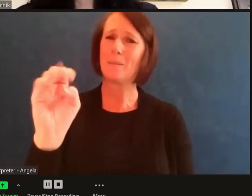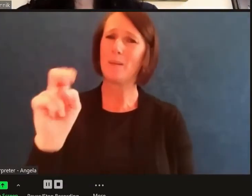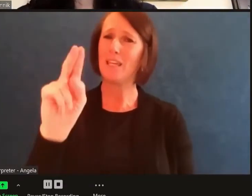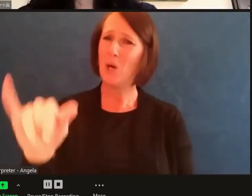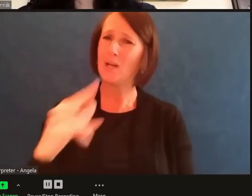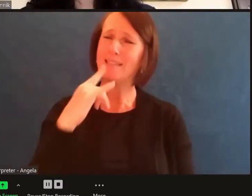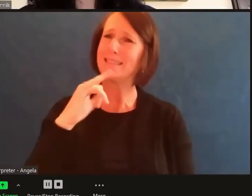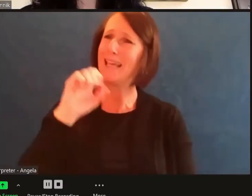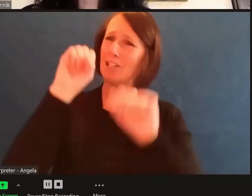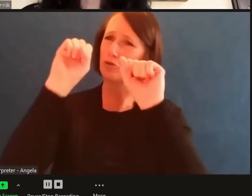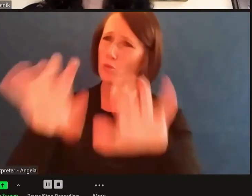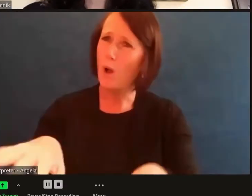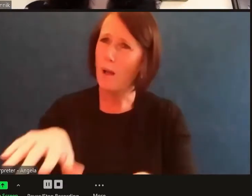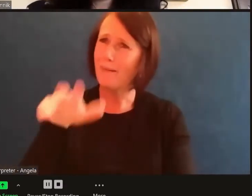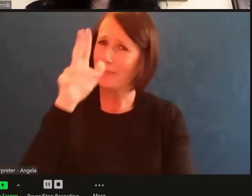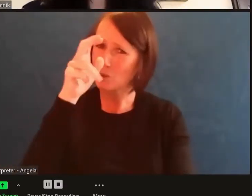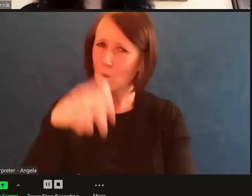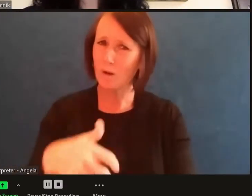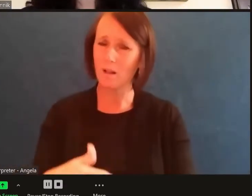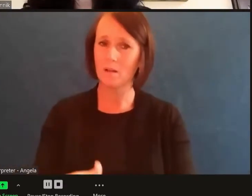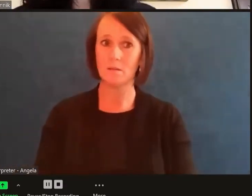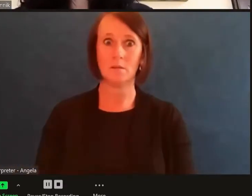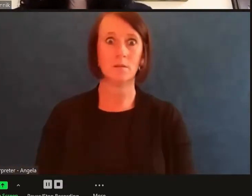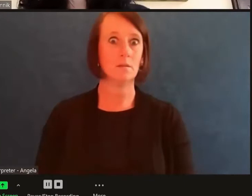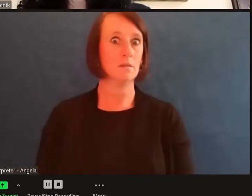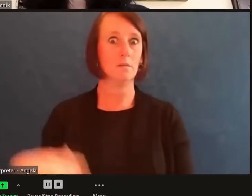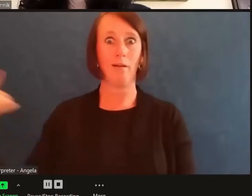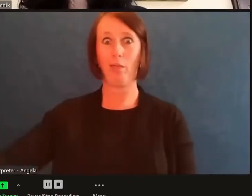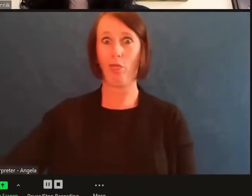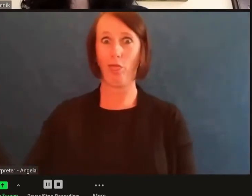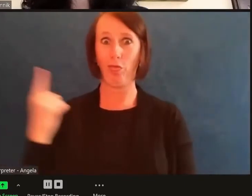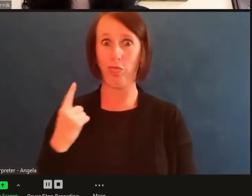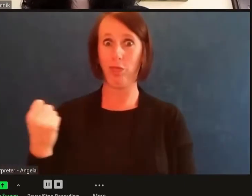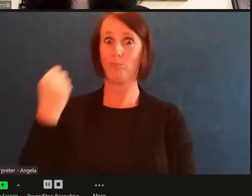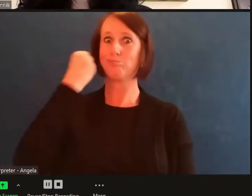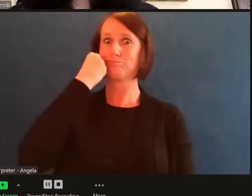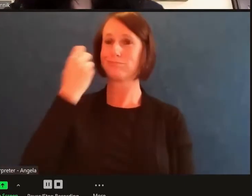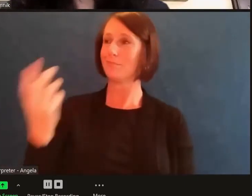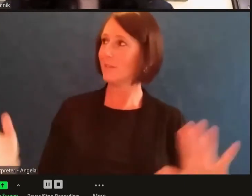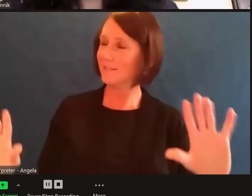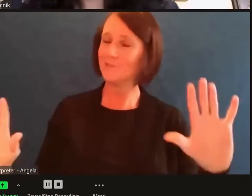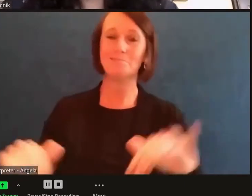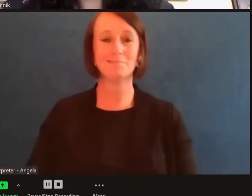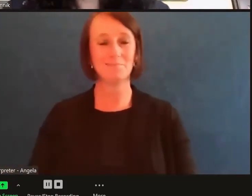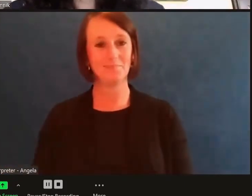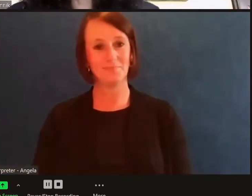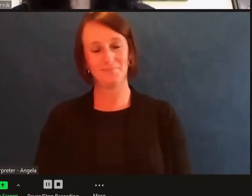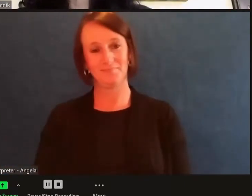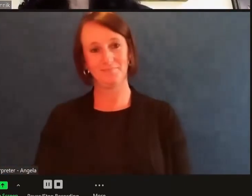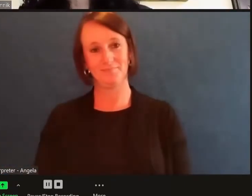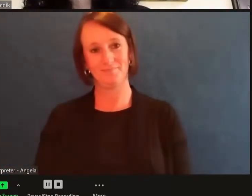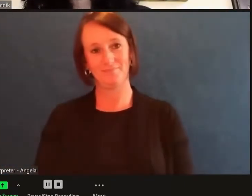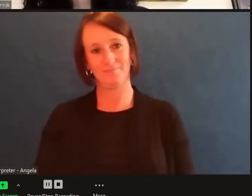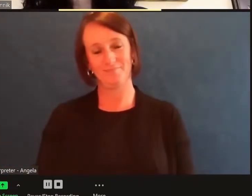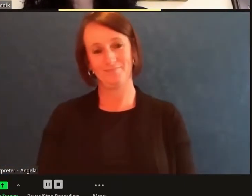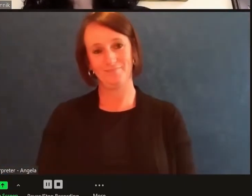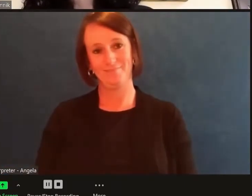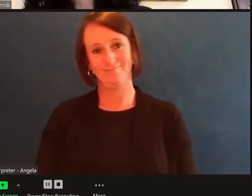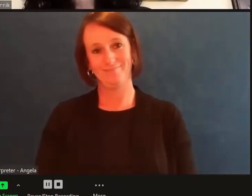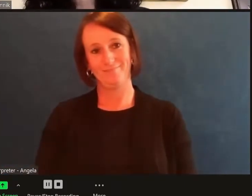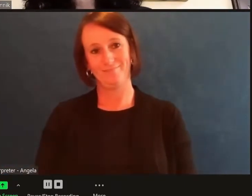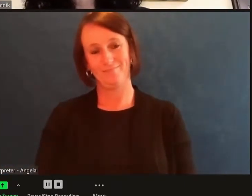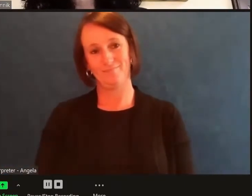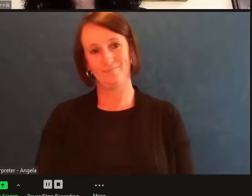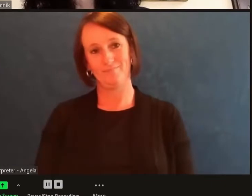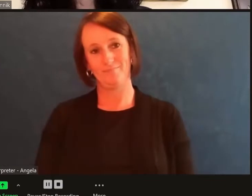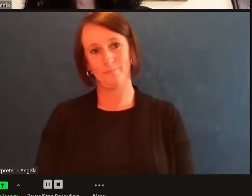really sounds awful. Like you're afraid Jay-Z is going to come someday and punch you in the face or something. Now let's see. We got a question